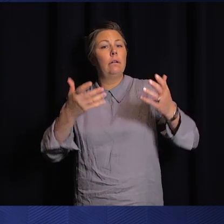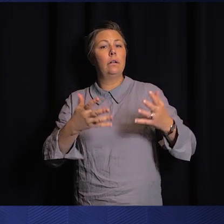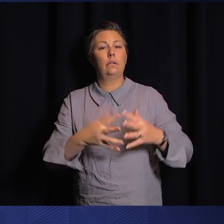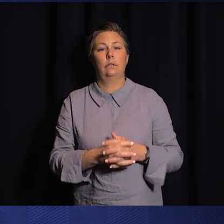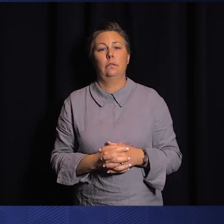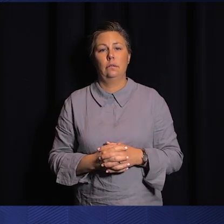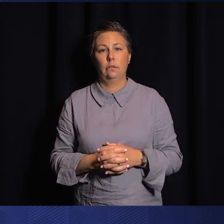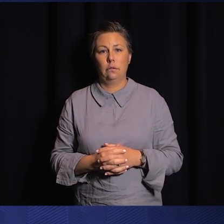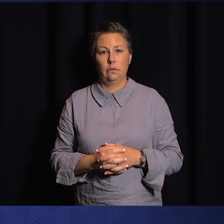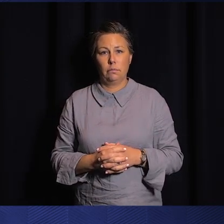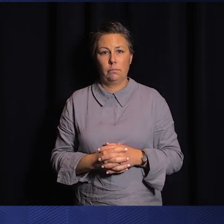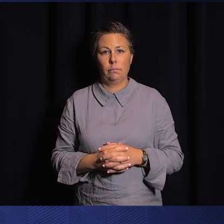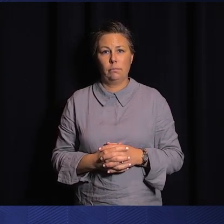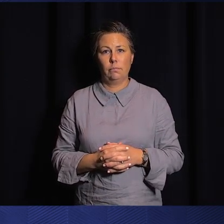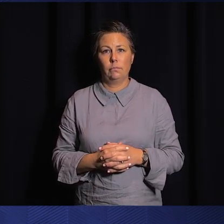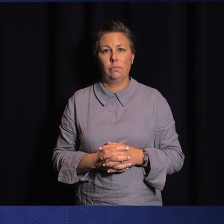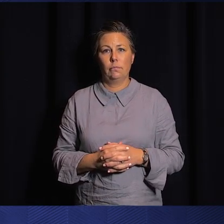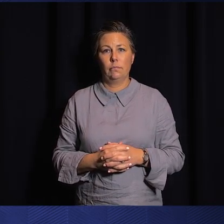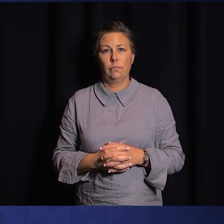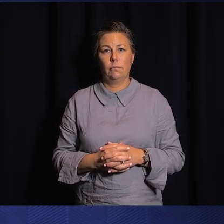with that policy.